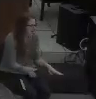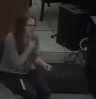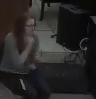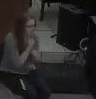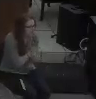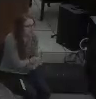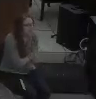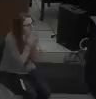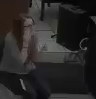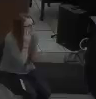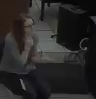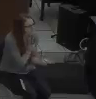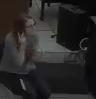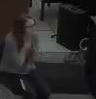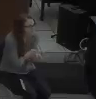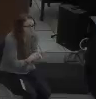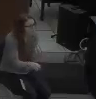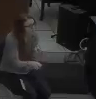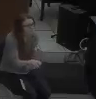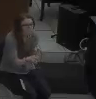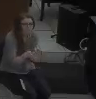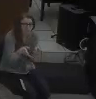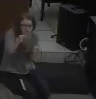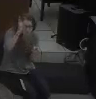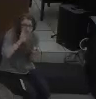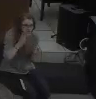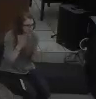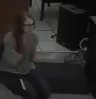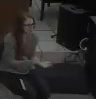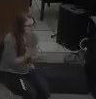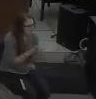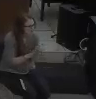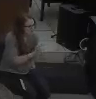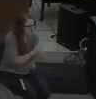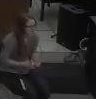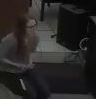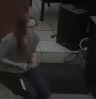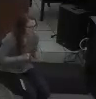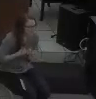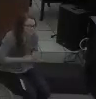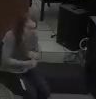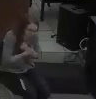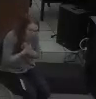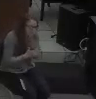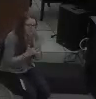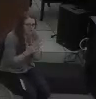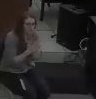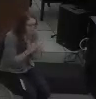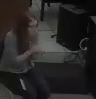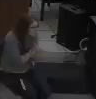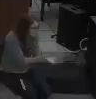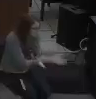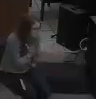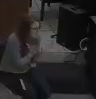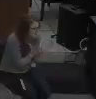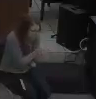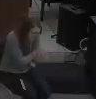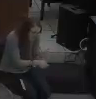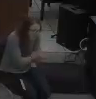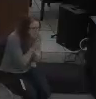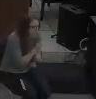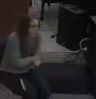reflect briefly on the presence of God in our lives and the love of Jesus, who is with us every moment of